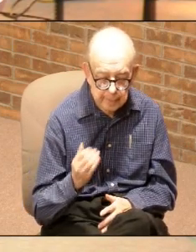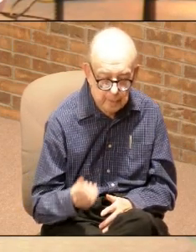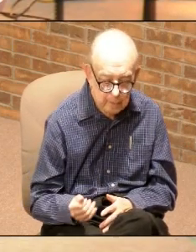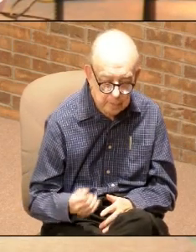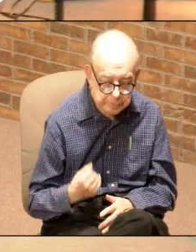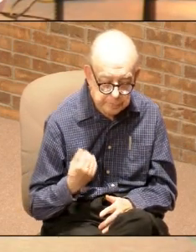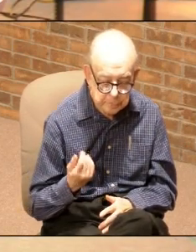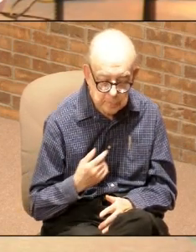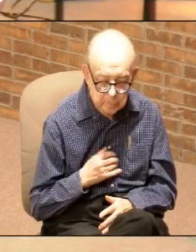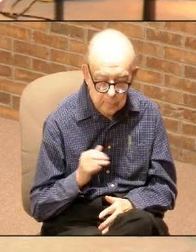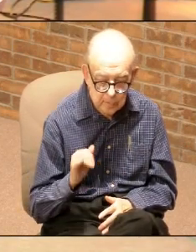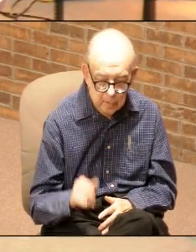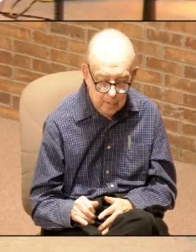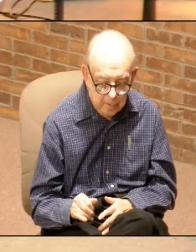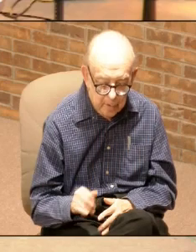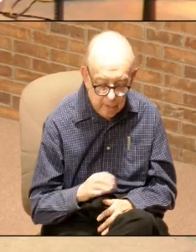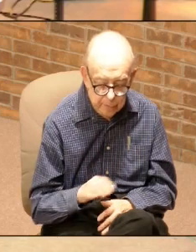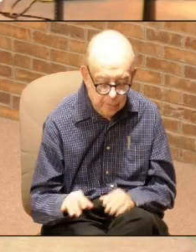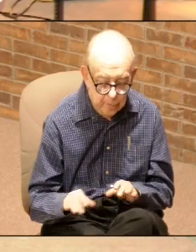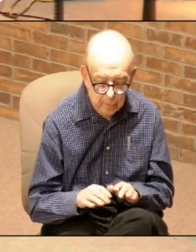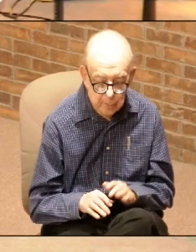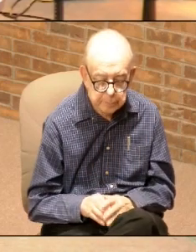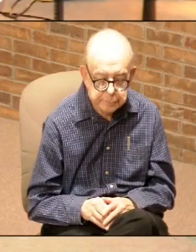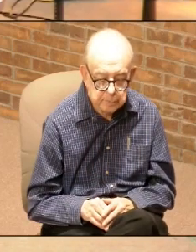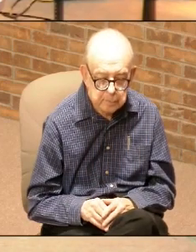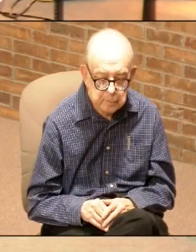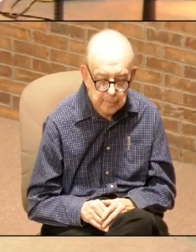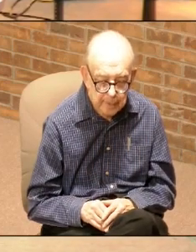Because when we stay and do,